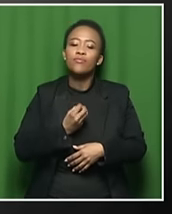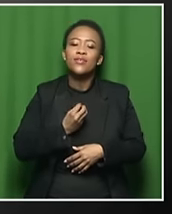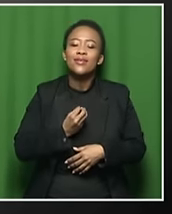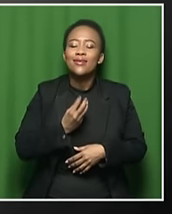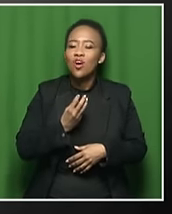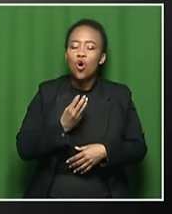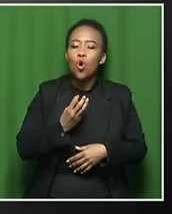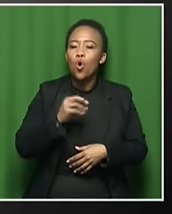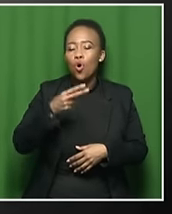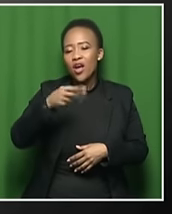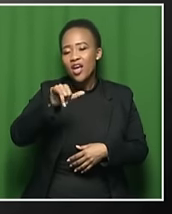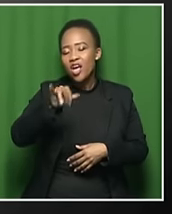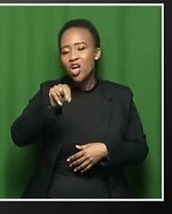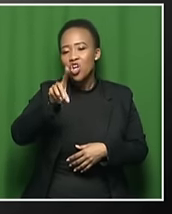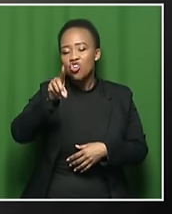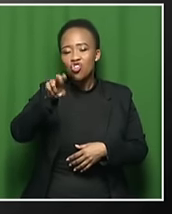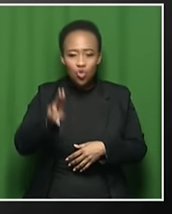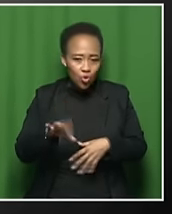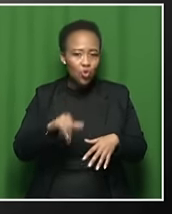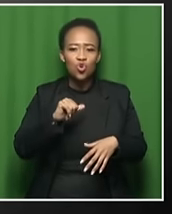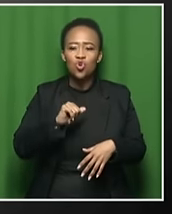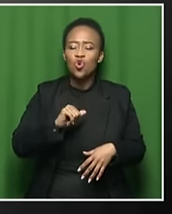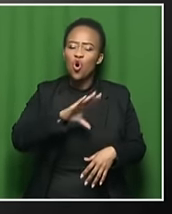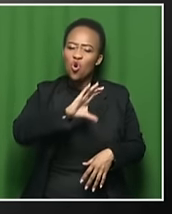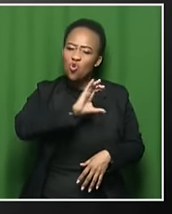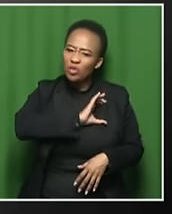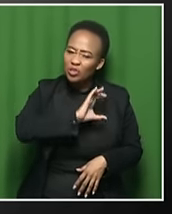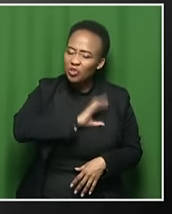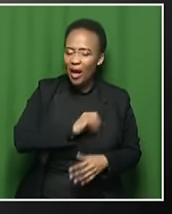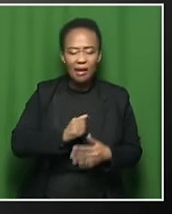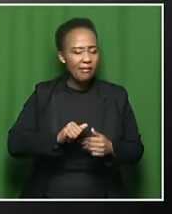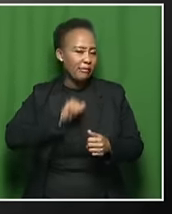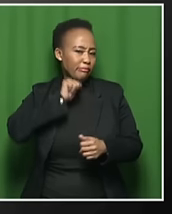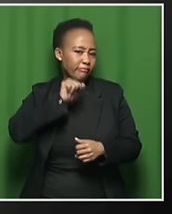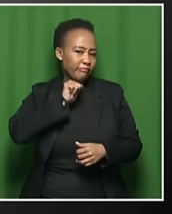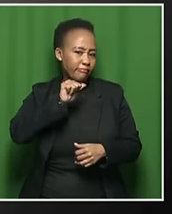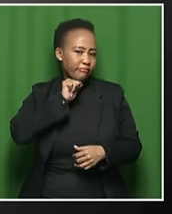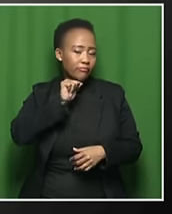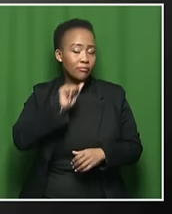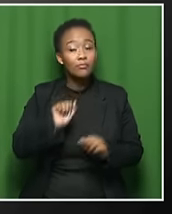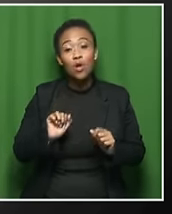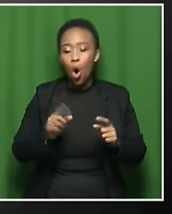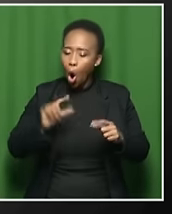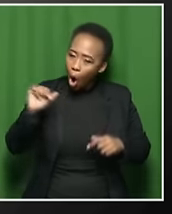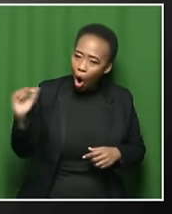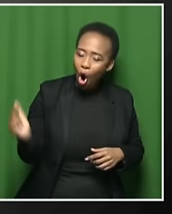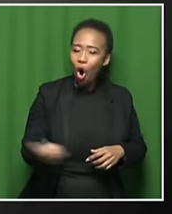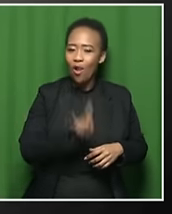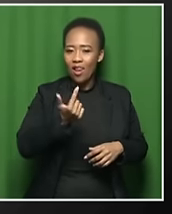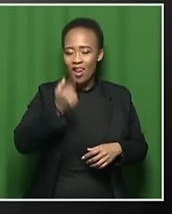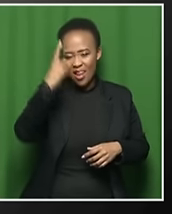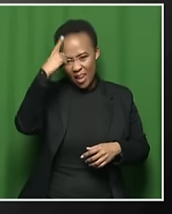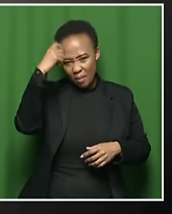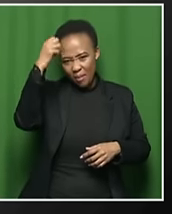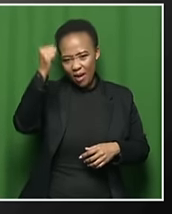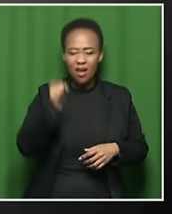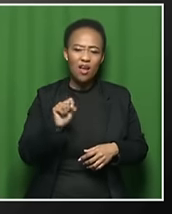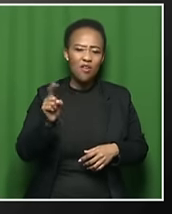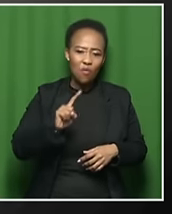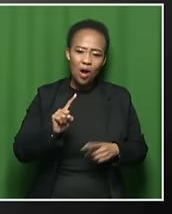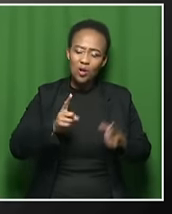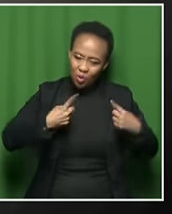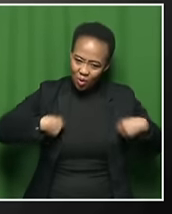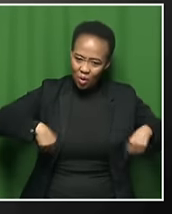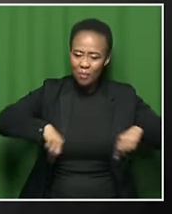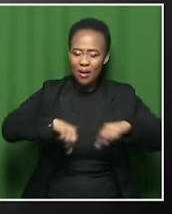Confucius, whether Christian, we all have that belief that we believe in the supreme being.